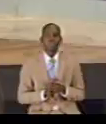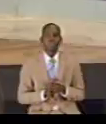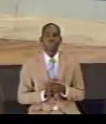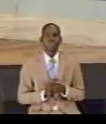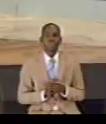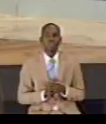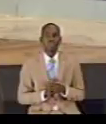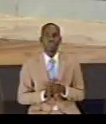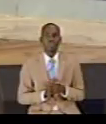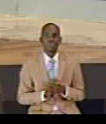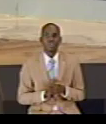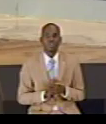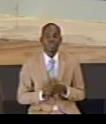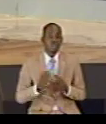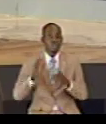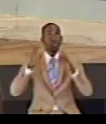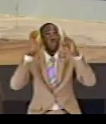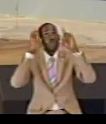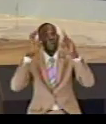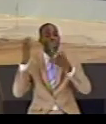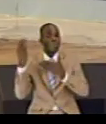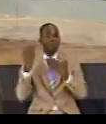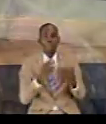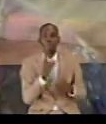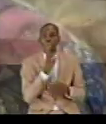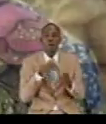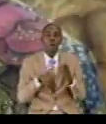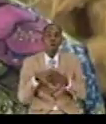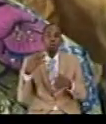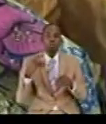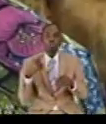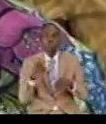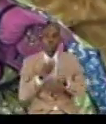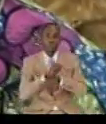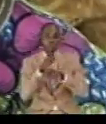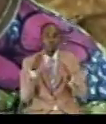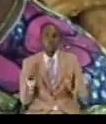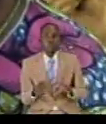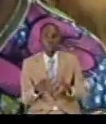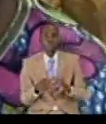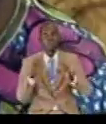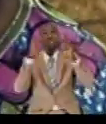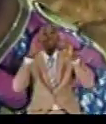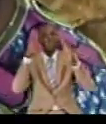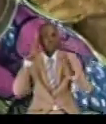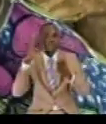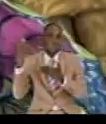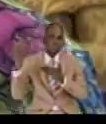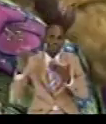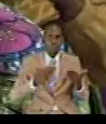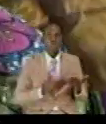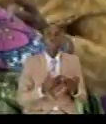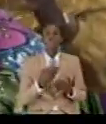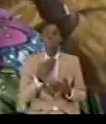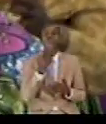He brought water out of the rock. He'll bring honey out of the rock for you.